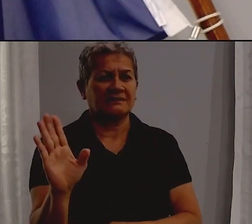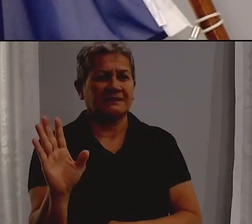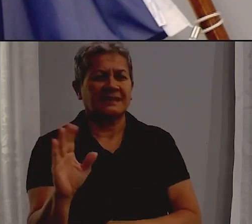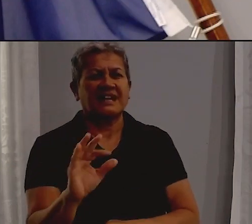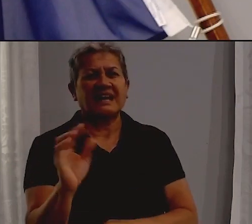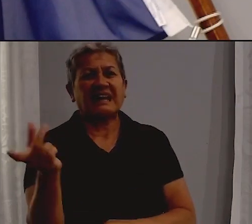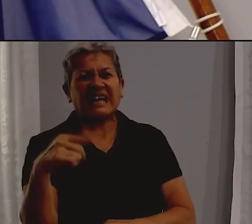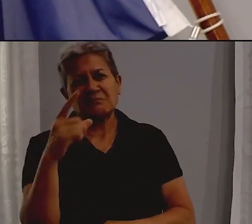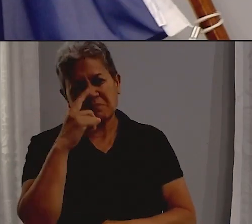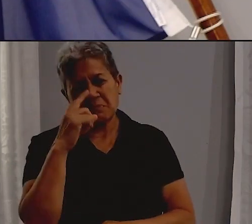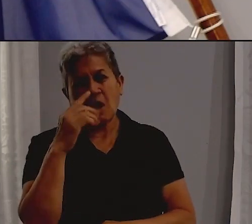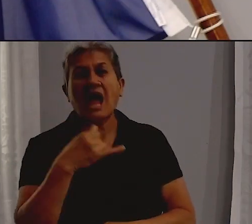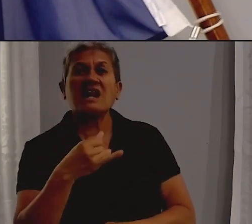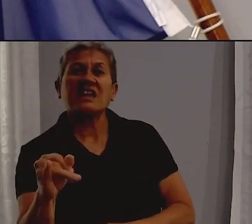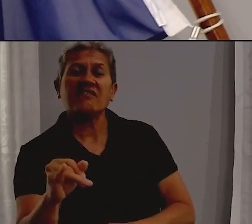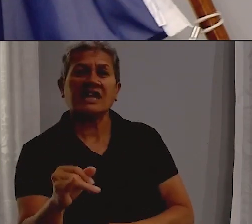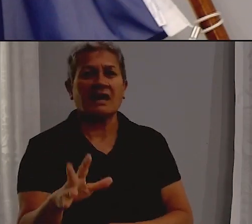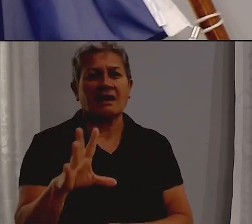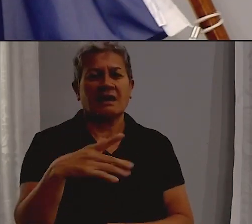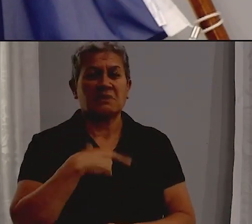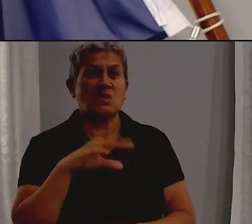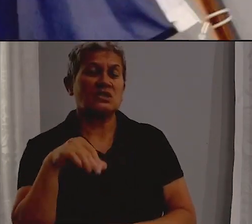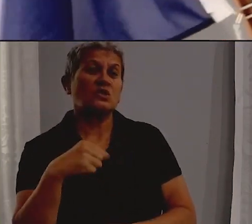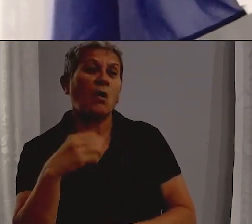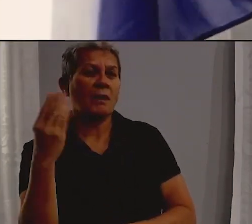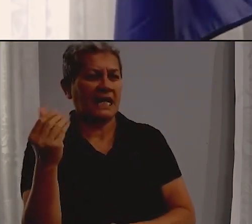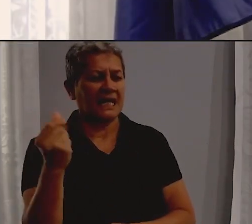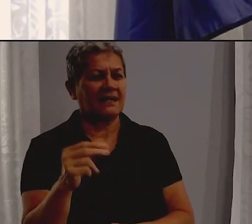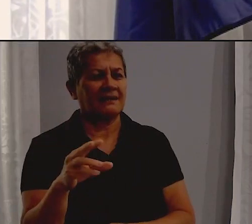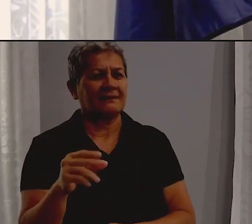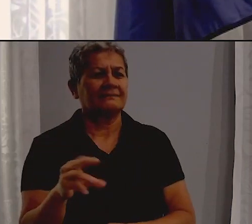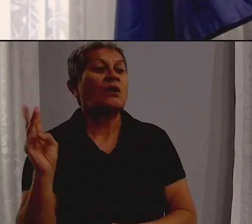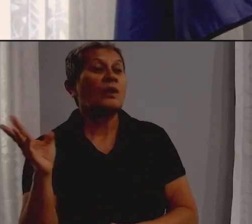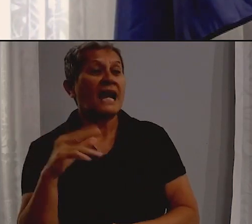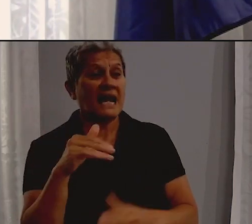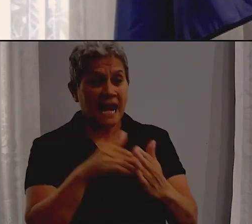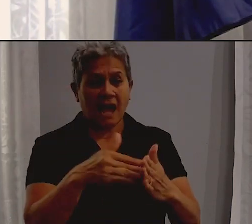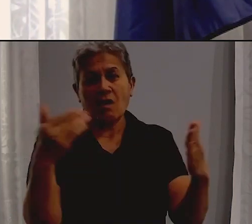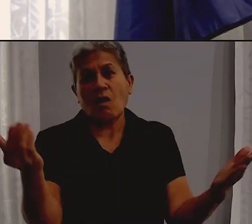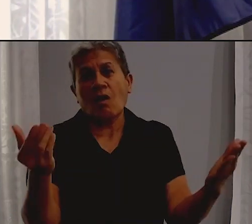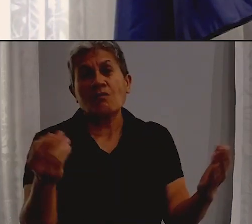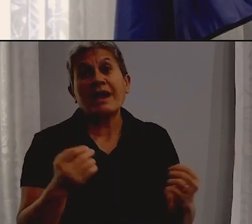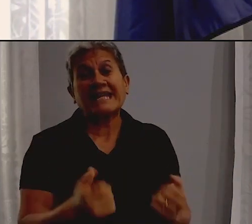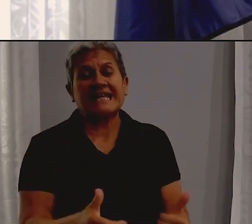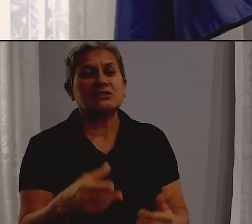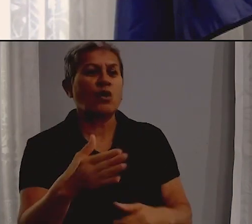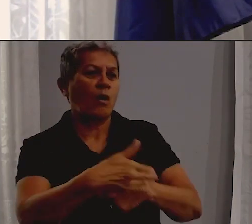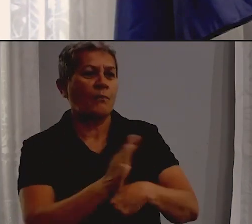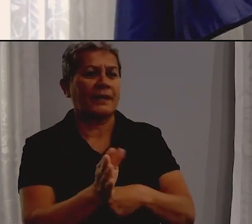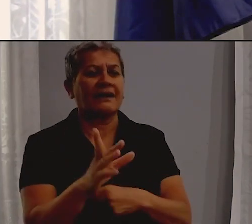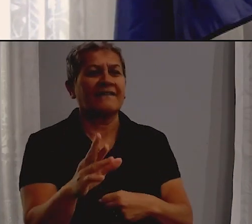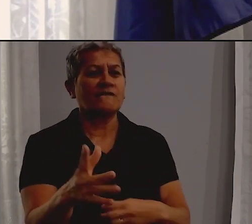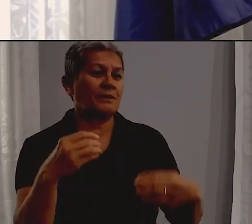to the country that has been very high. We are now ready to open for business. I'm pleased that